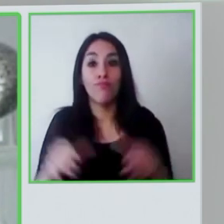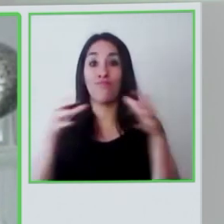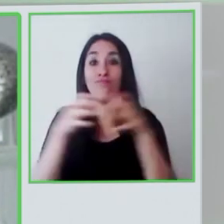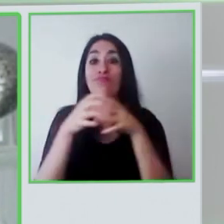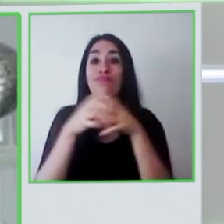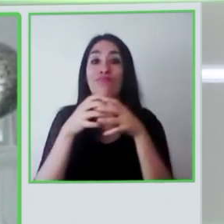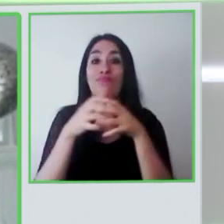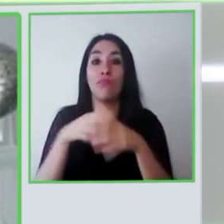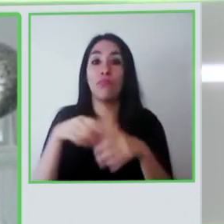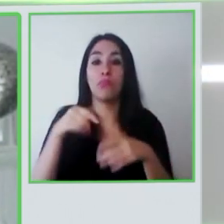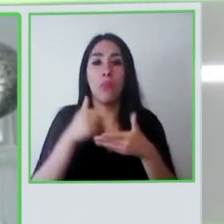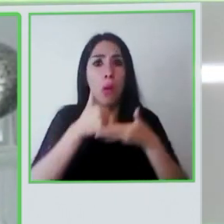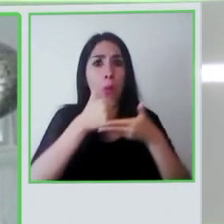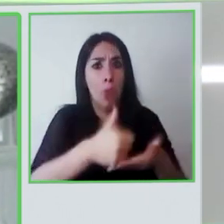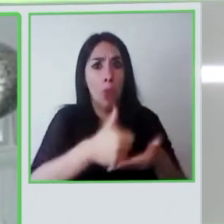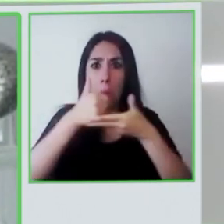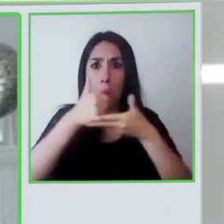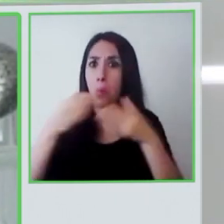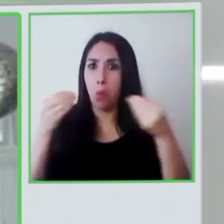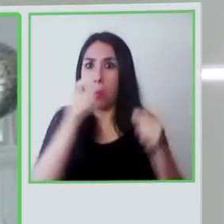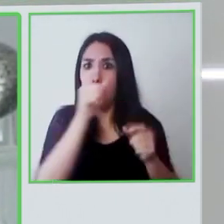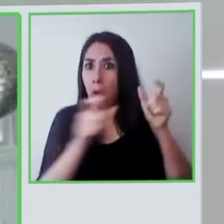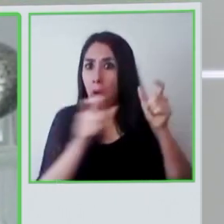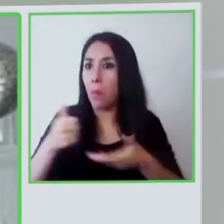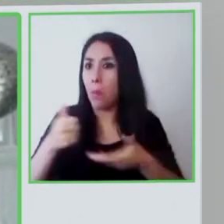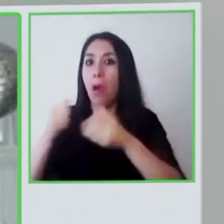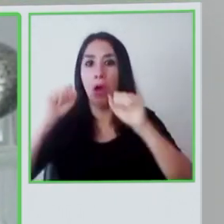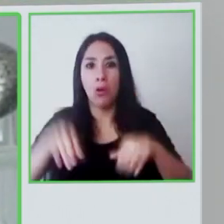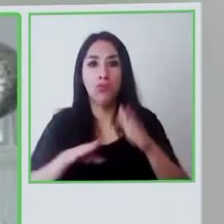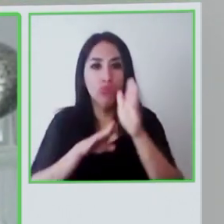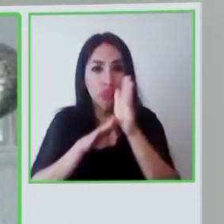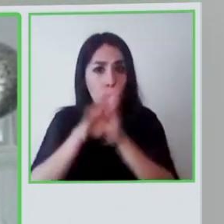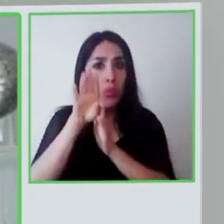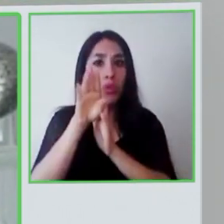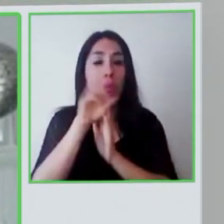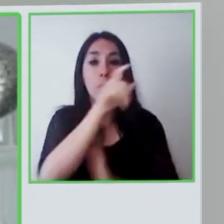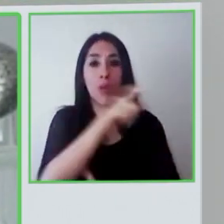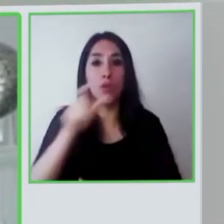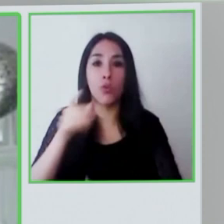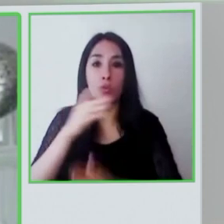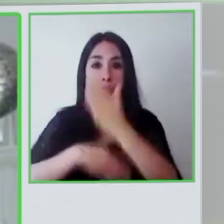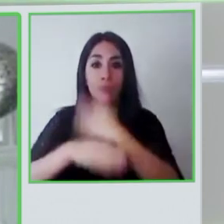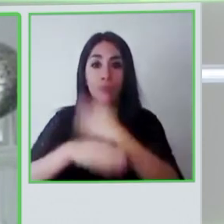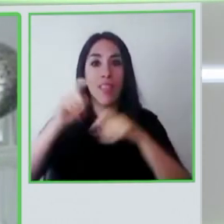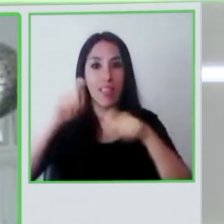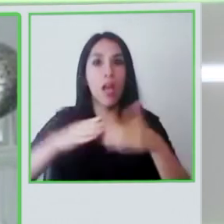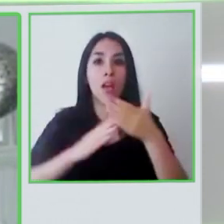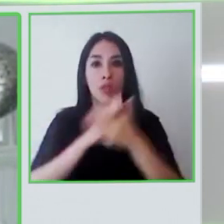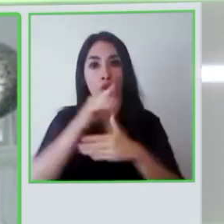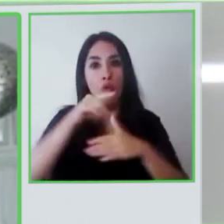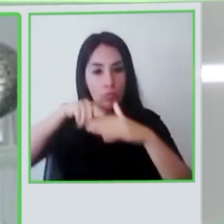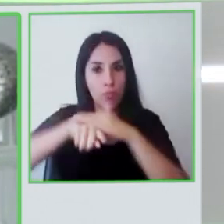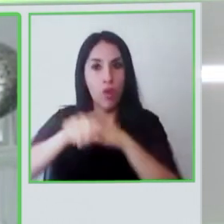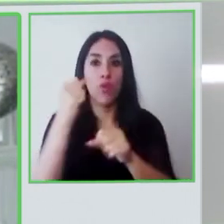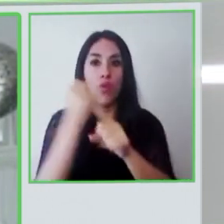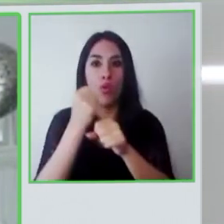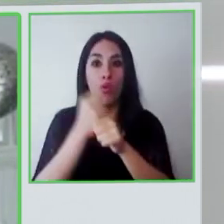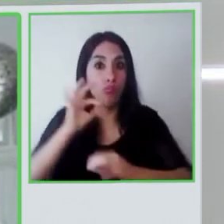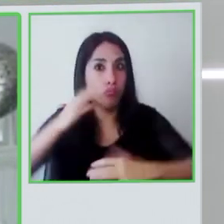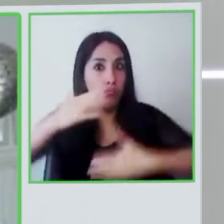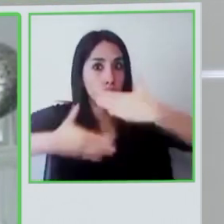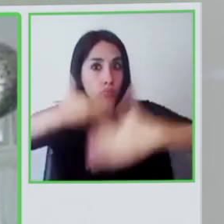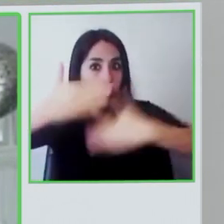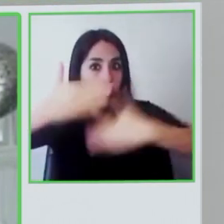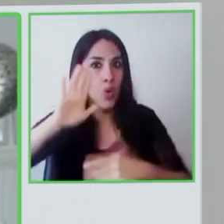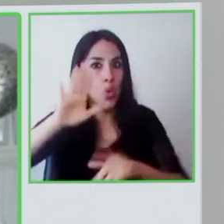and improve the effectivity and quality of the development groups, so you can really move forward in the